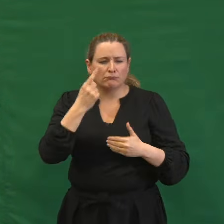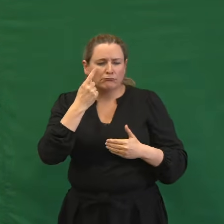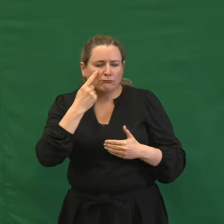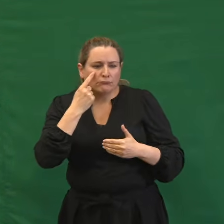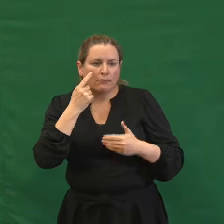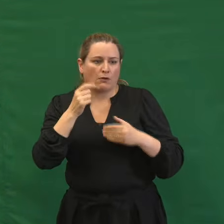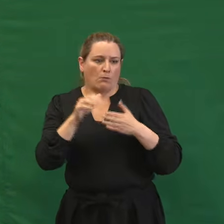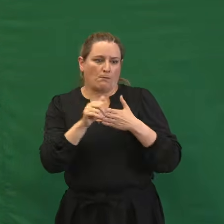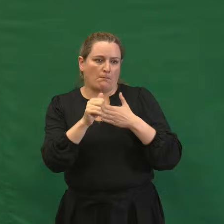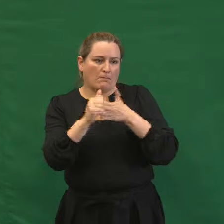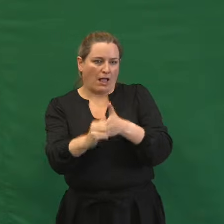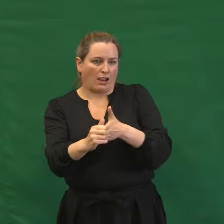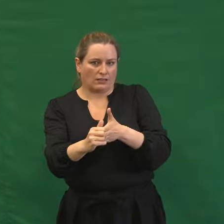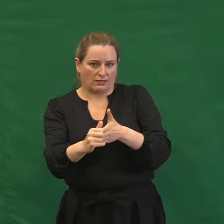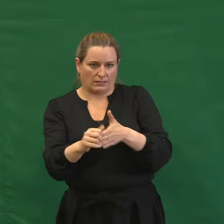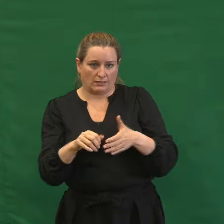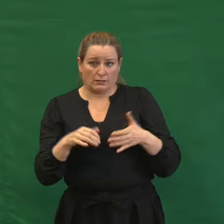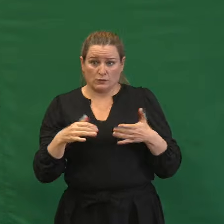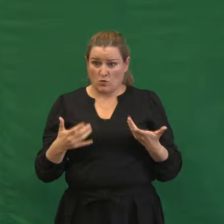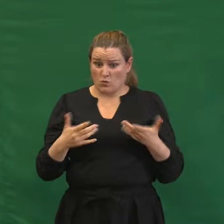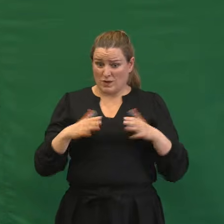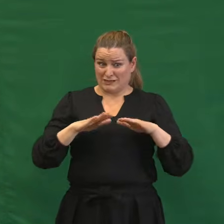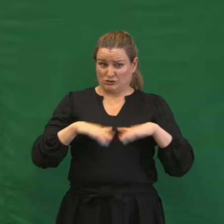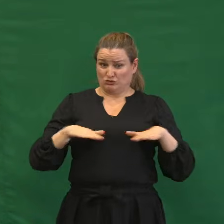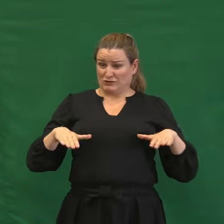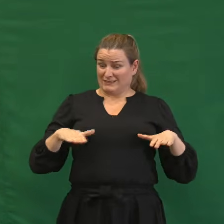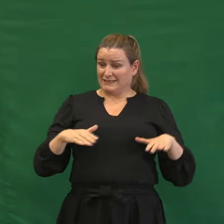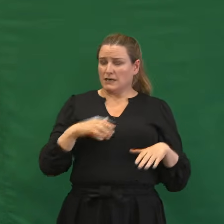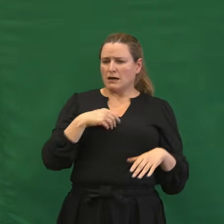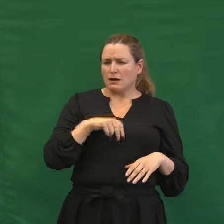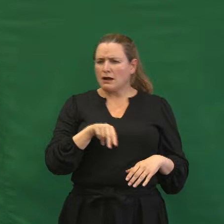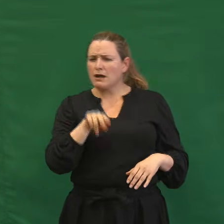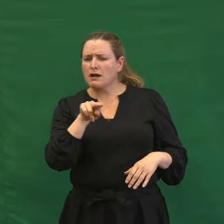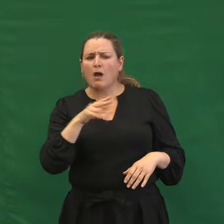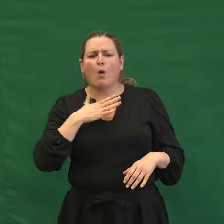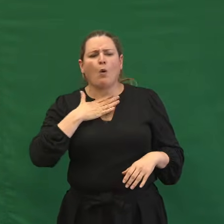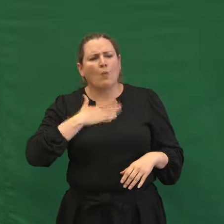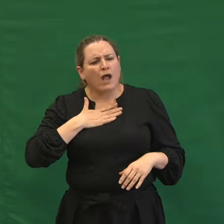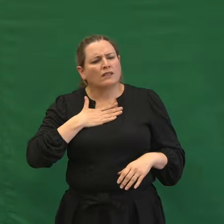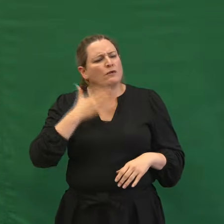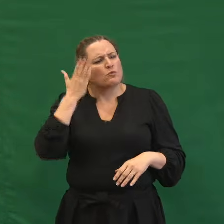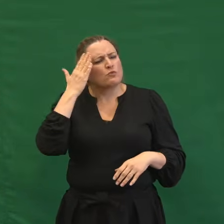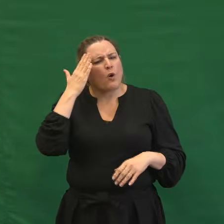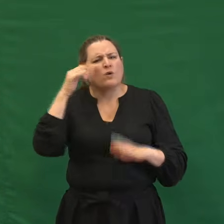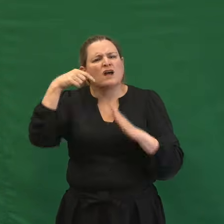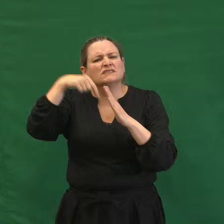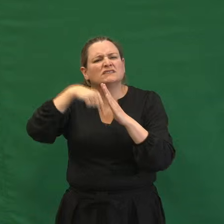the website, like Wikipedia, see the English text, and then upload their